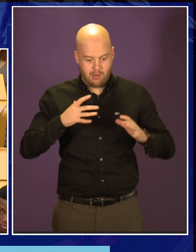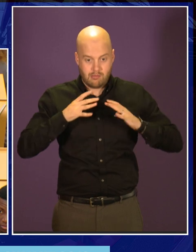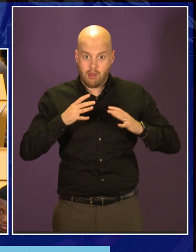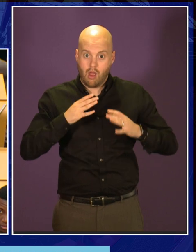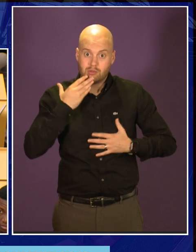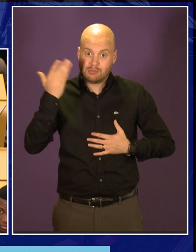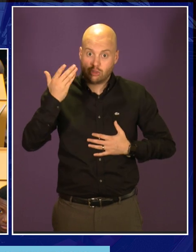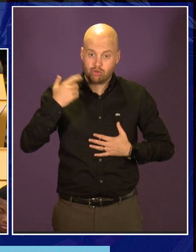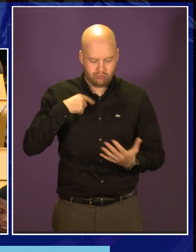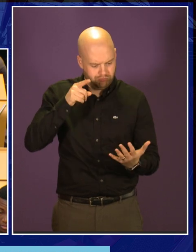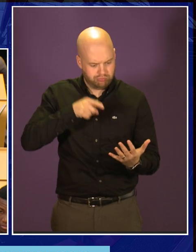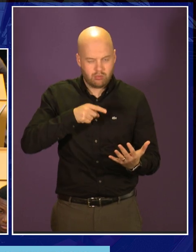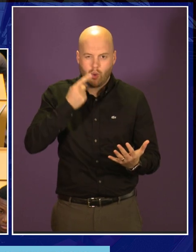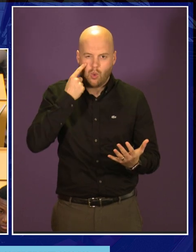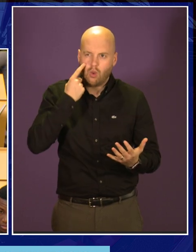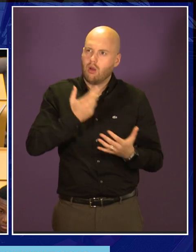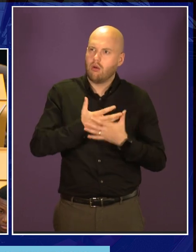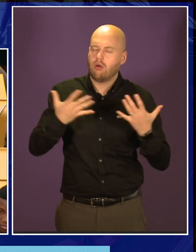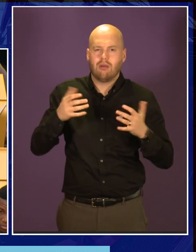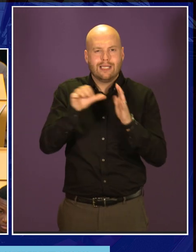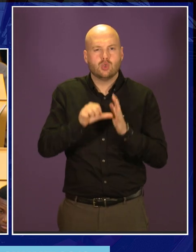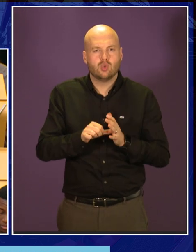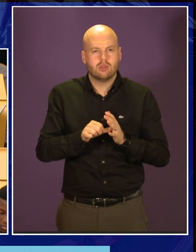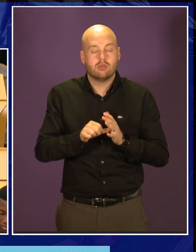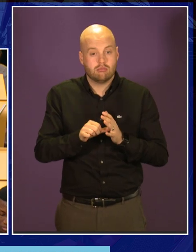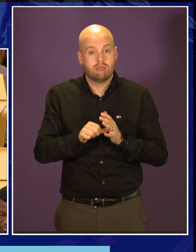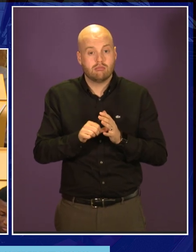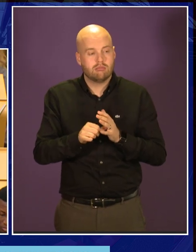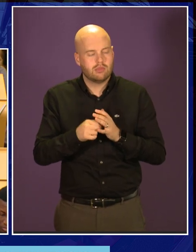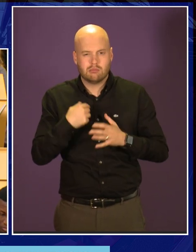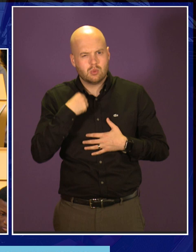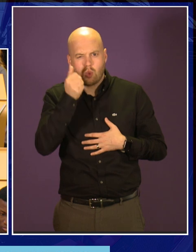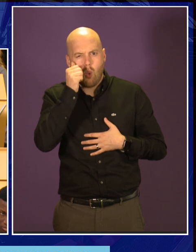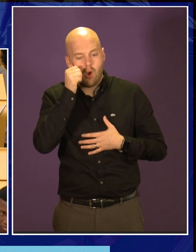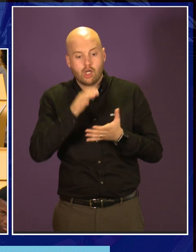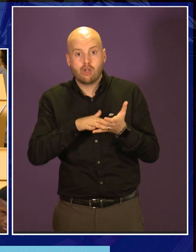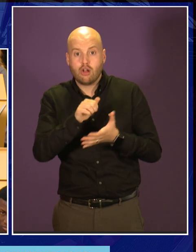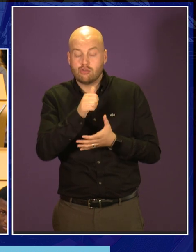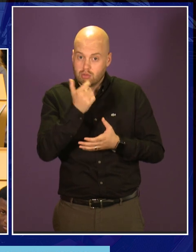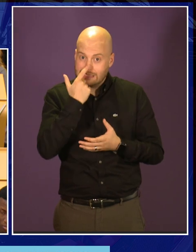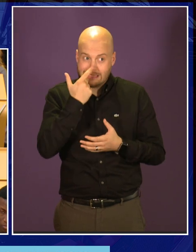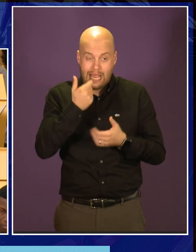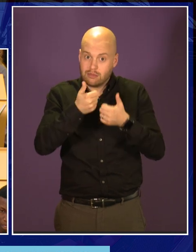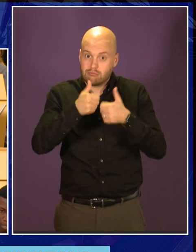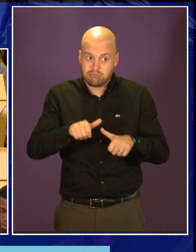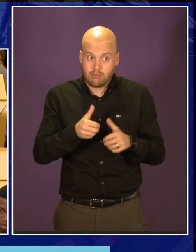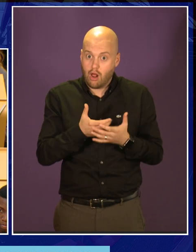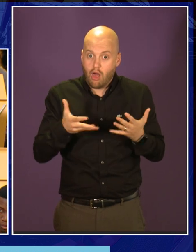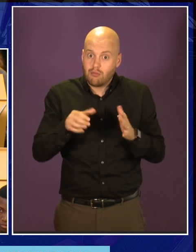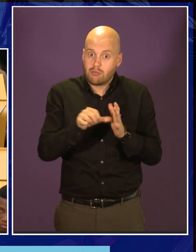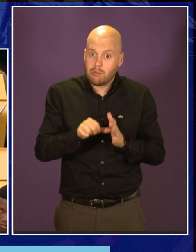can resolve both our economic, social, and our problems in general. But